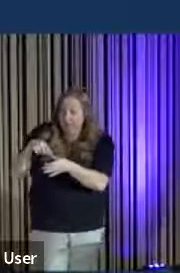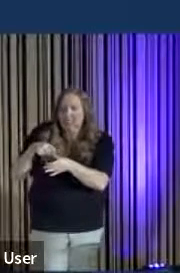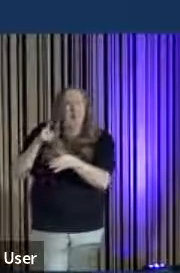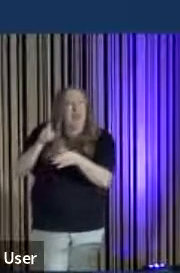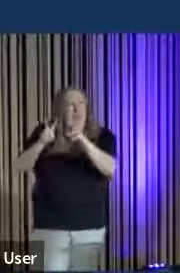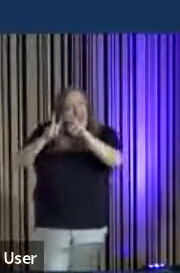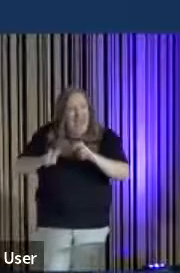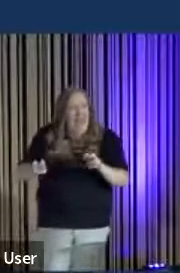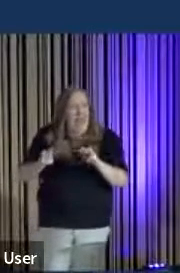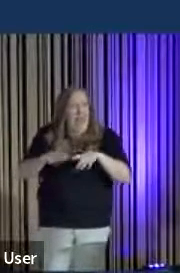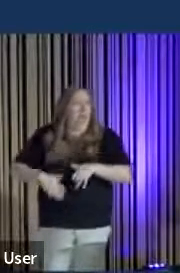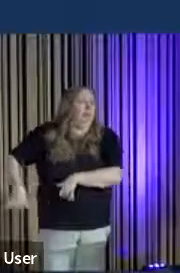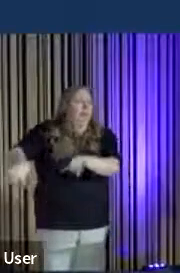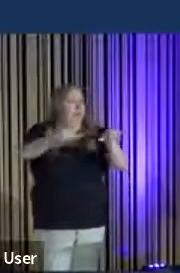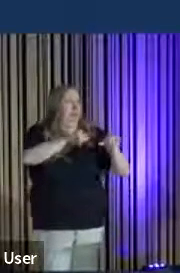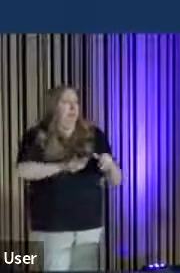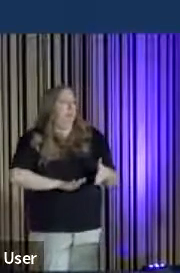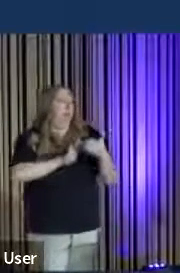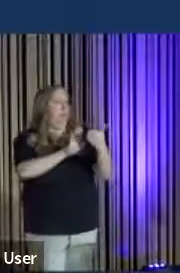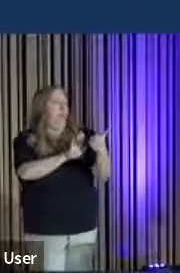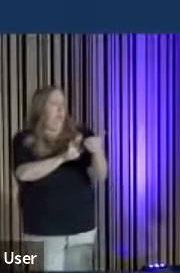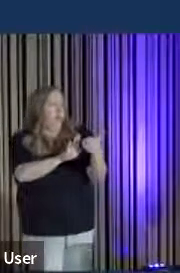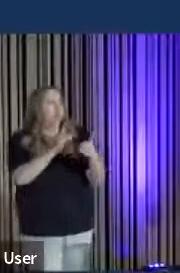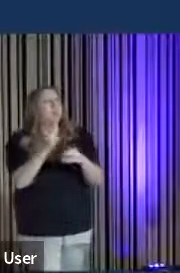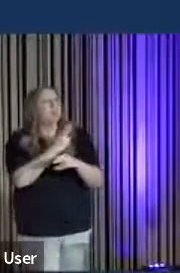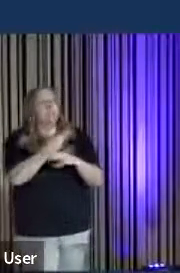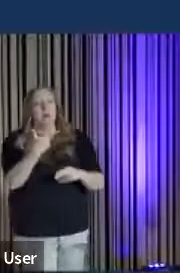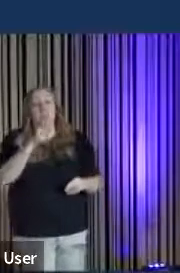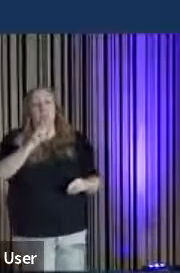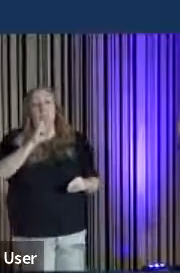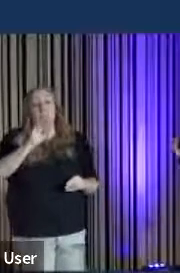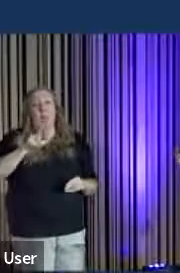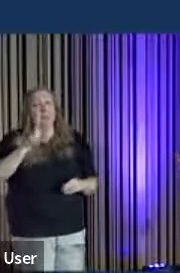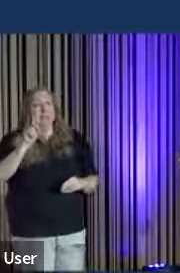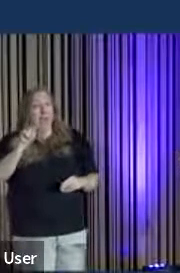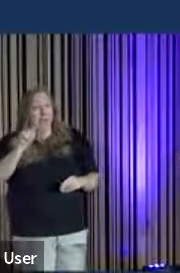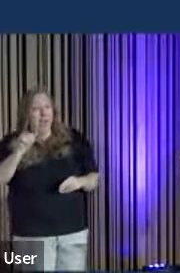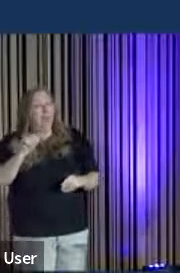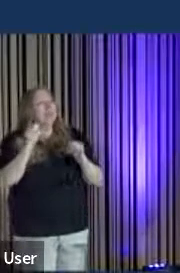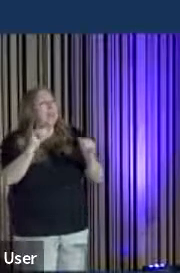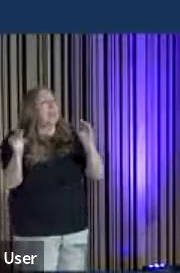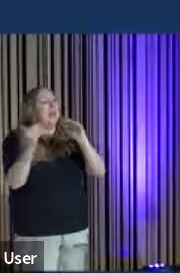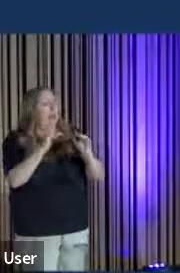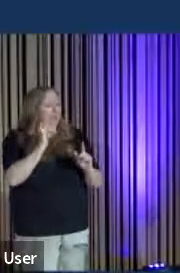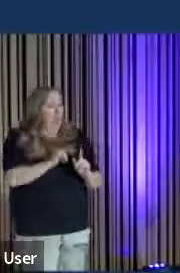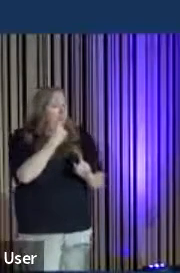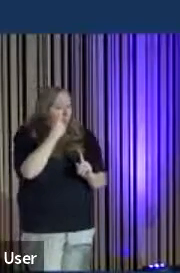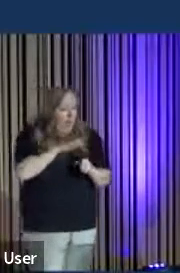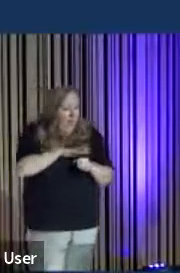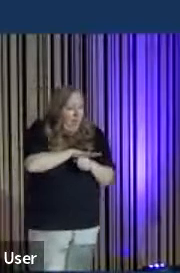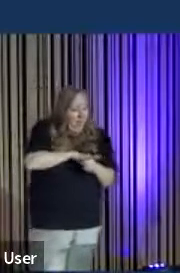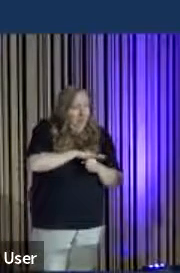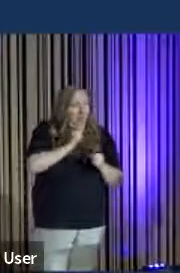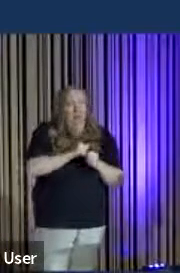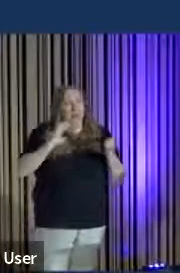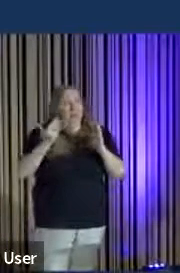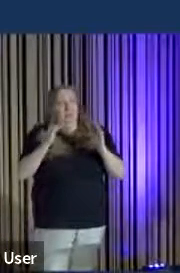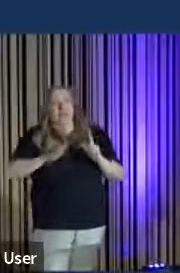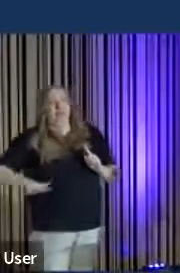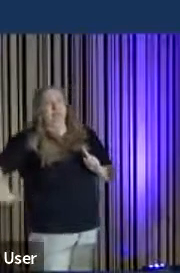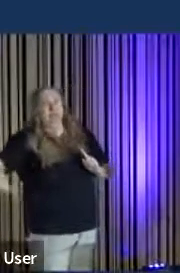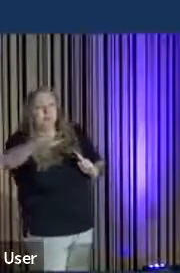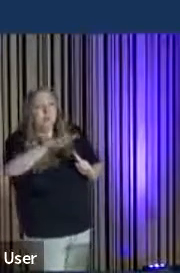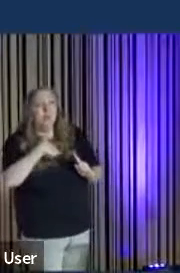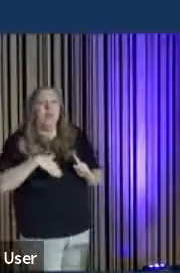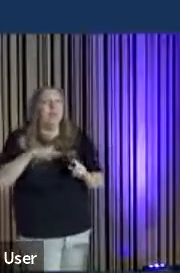that with this global data set, we can compare one point with everywhere else. So, we can compare what we find in the